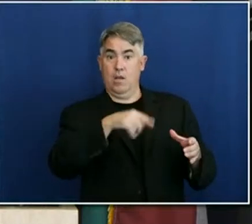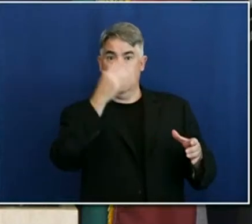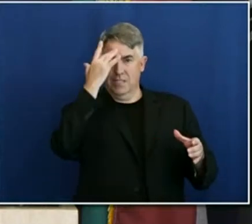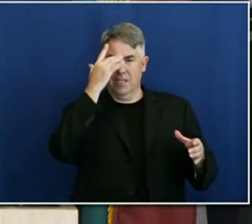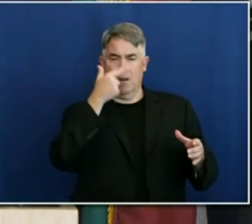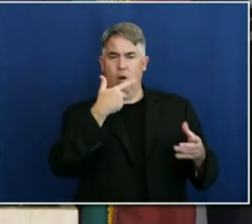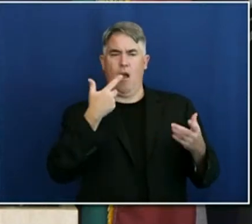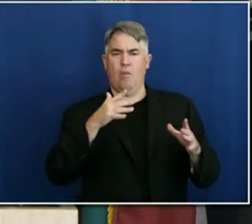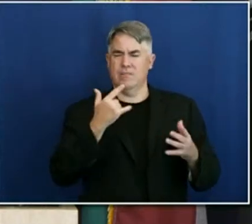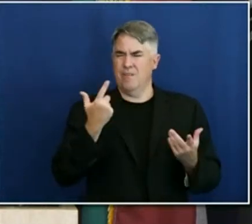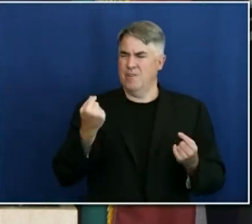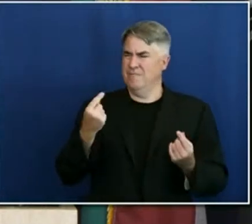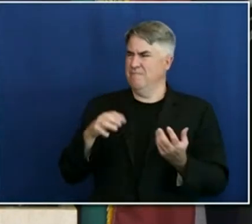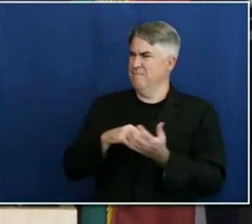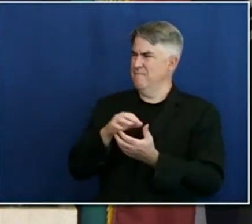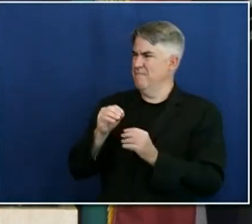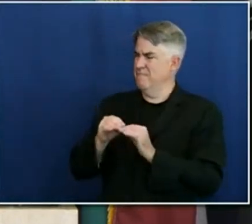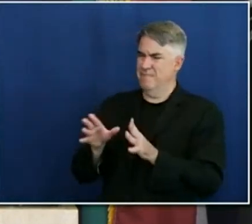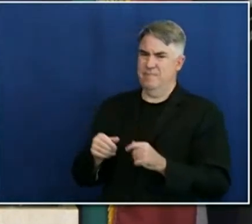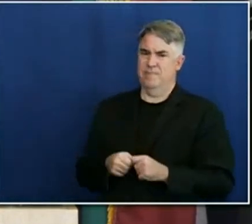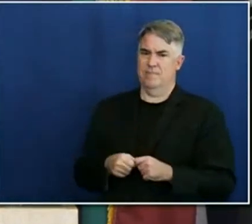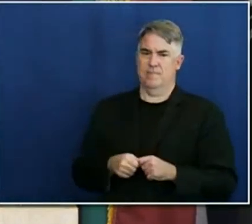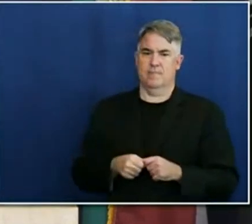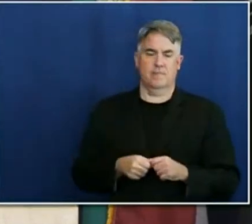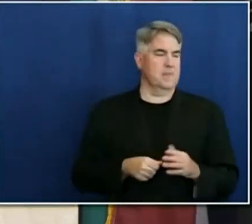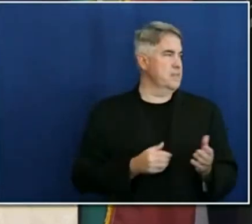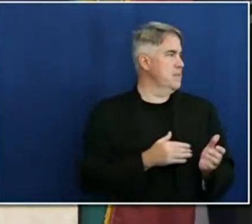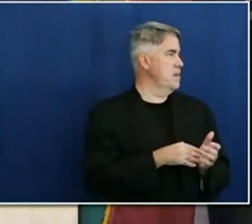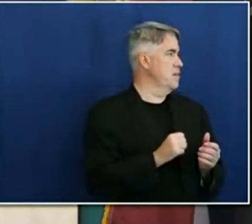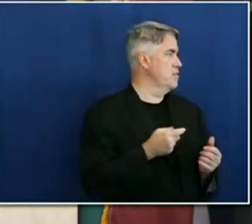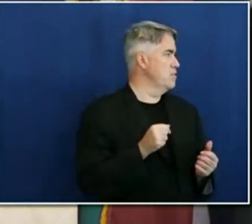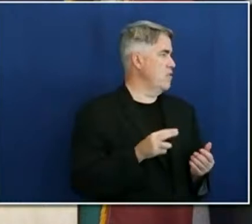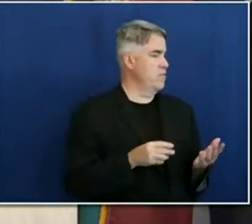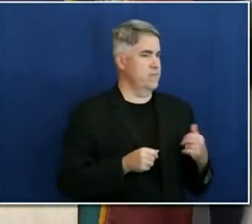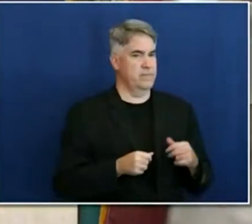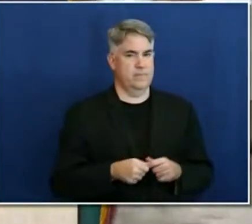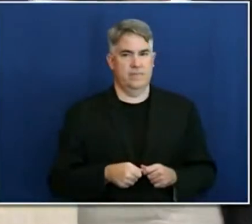overall COVID cases in the We will region? turn that over to Dr. Shaw.